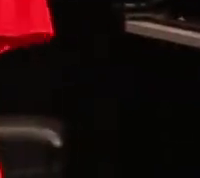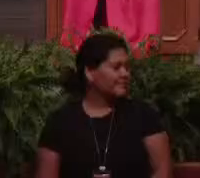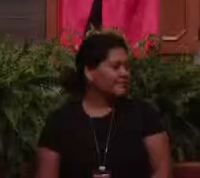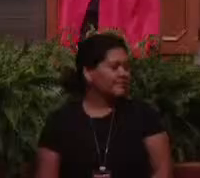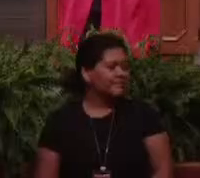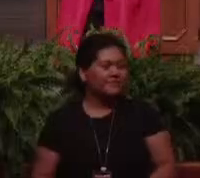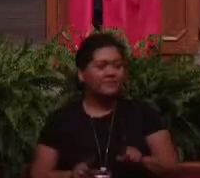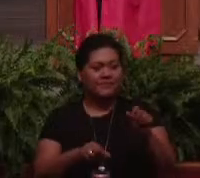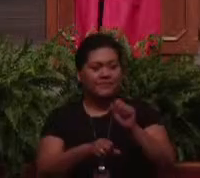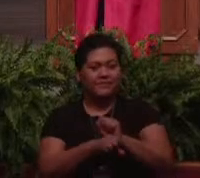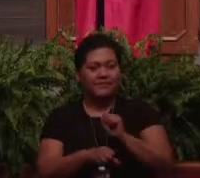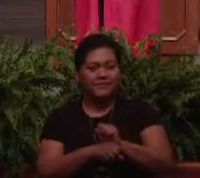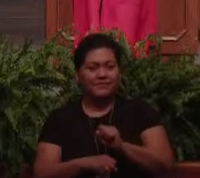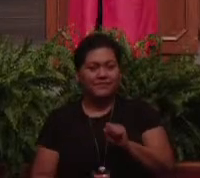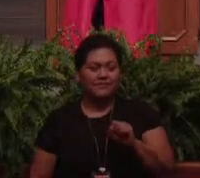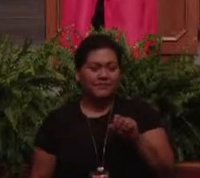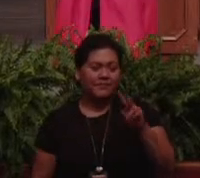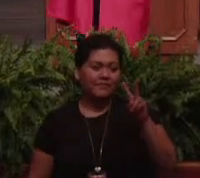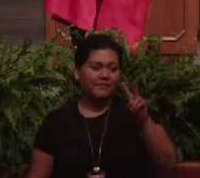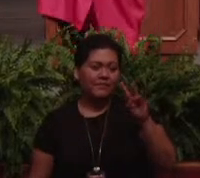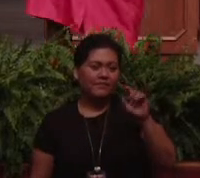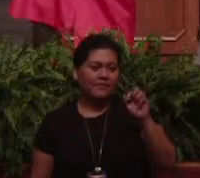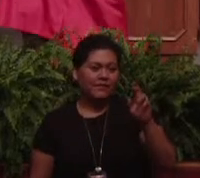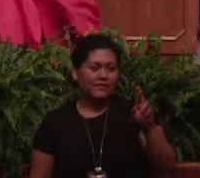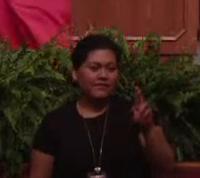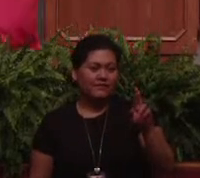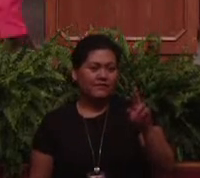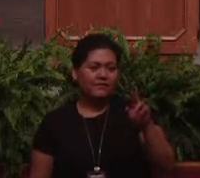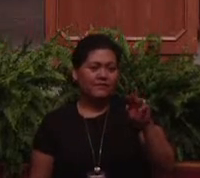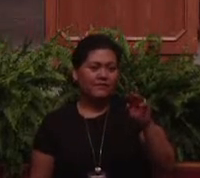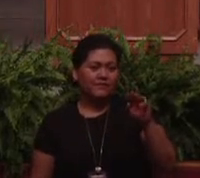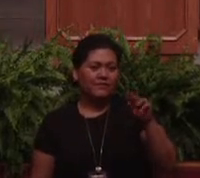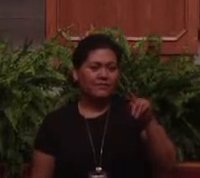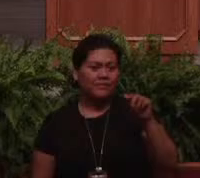Attending the workforce, Victor Rene Pardo.